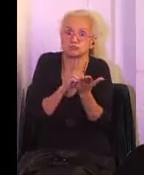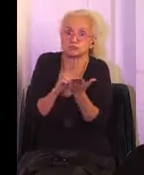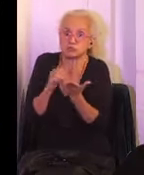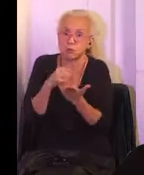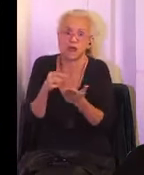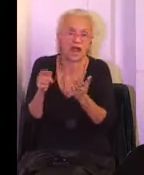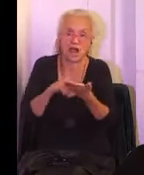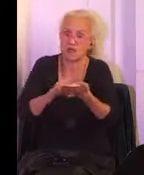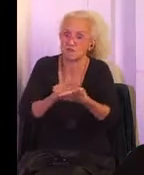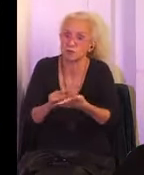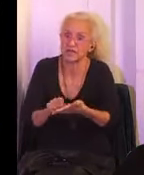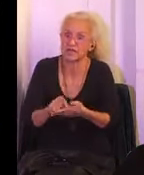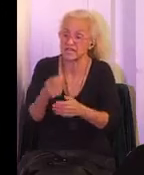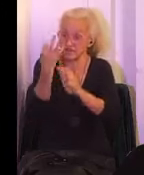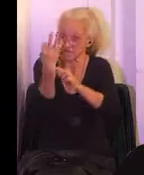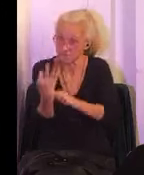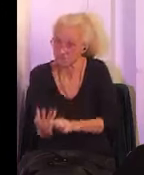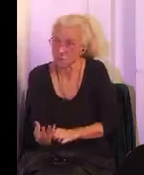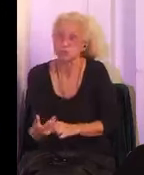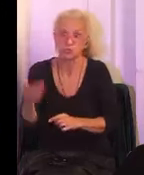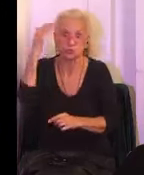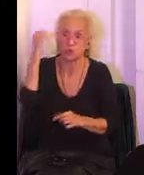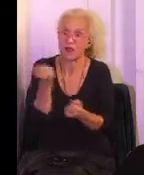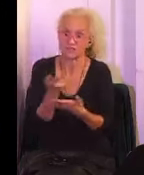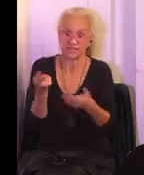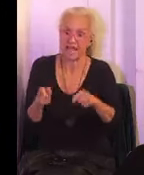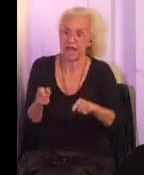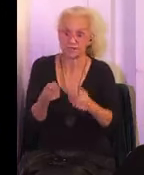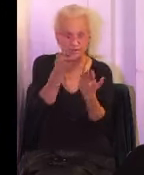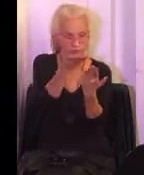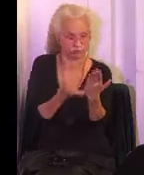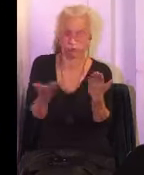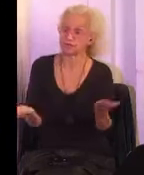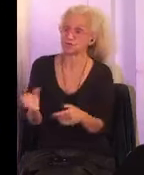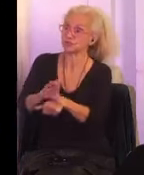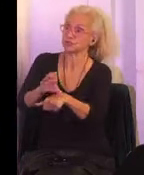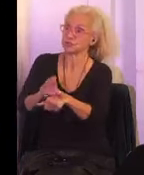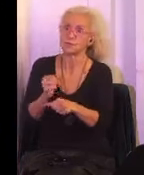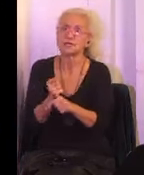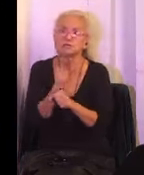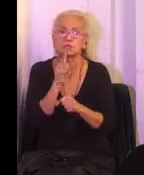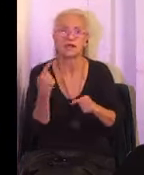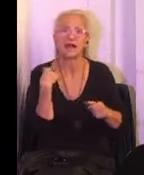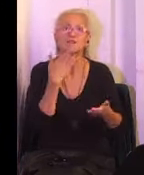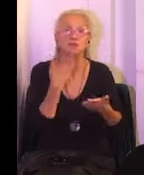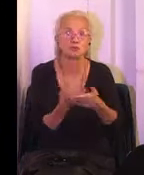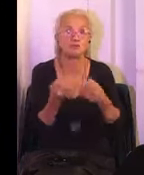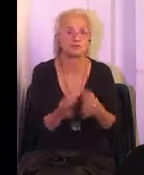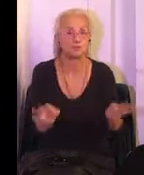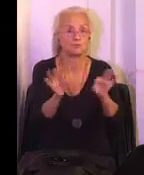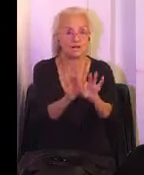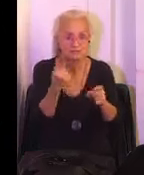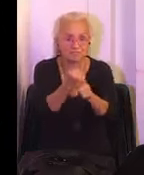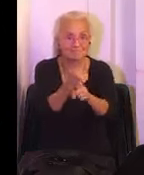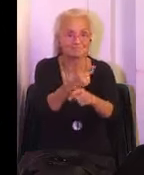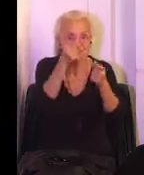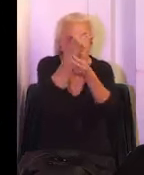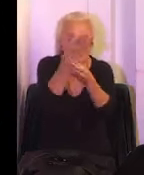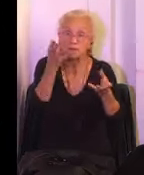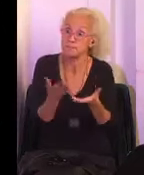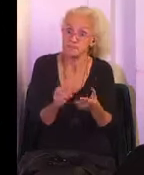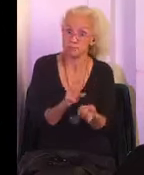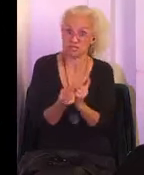It comes out every Friday, so that you know all the things that are going on at the church. So make sure we have good information, correct information. Maybe you've changed